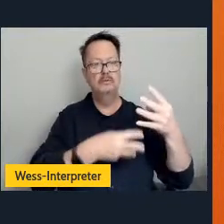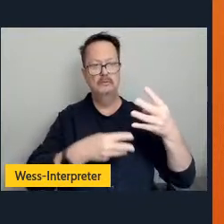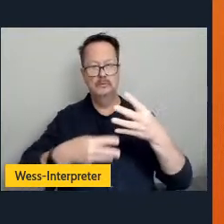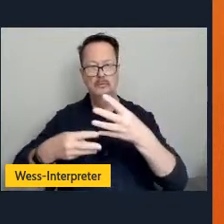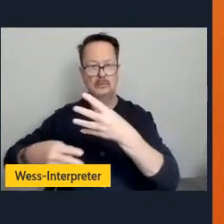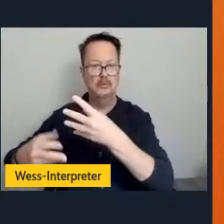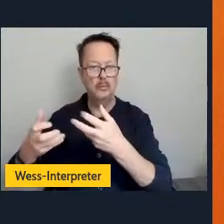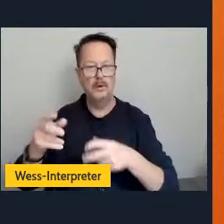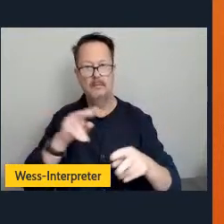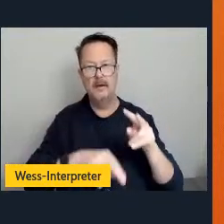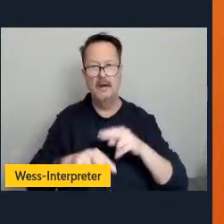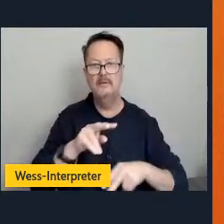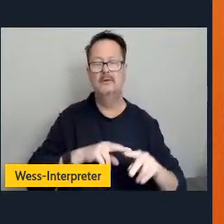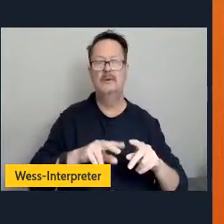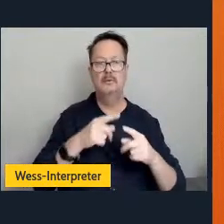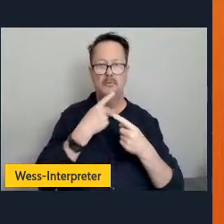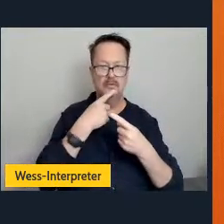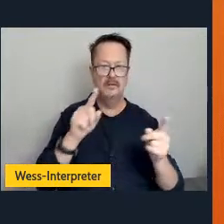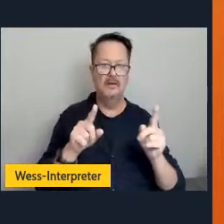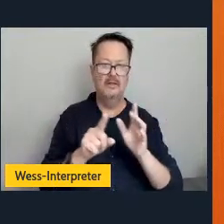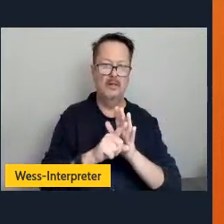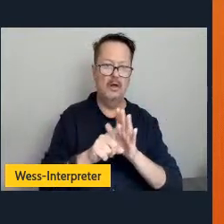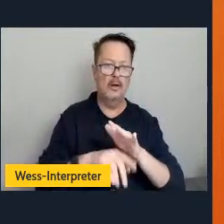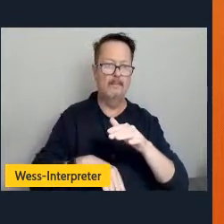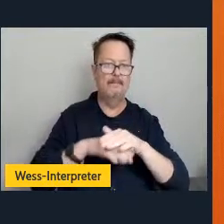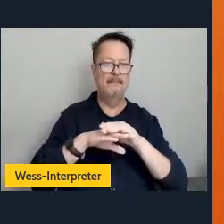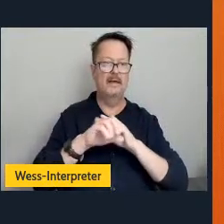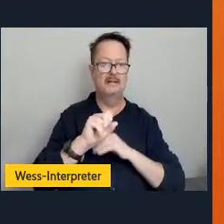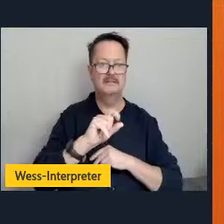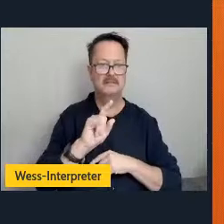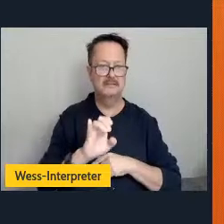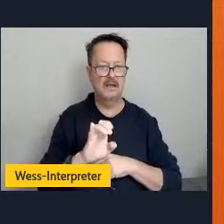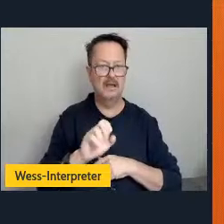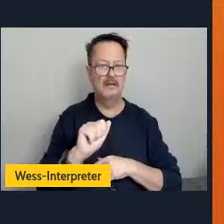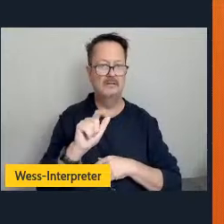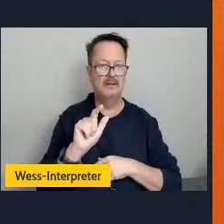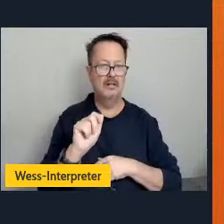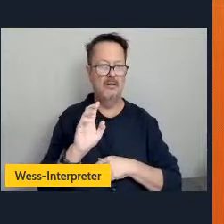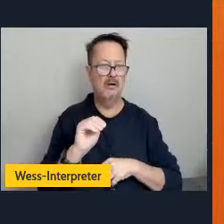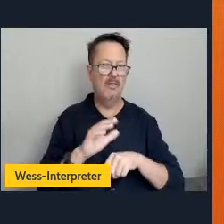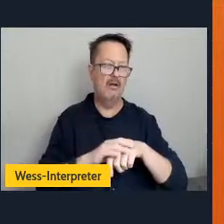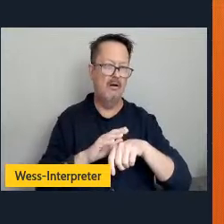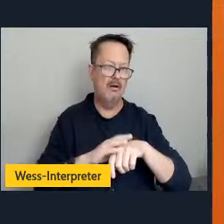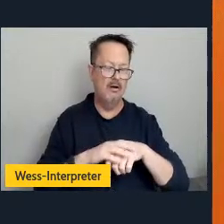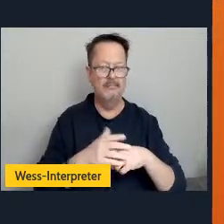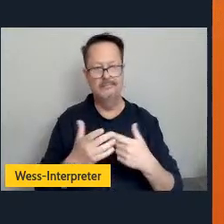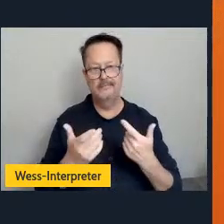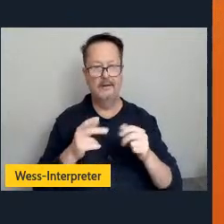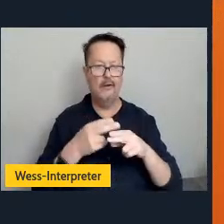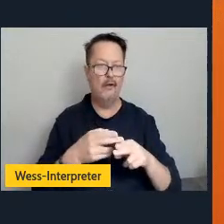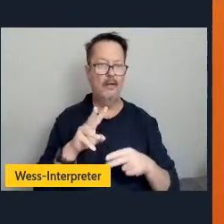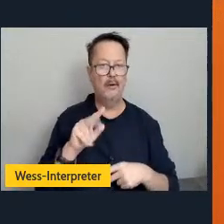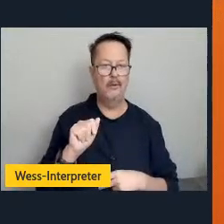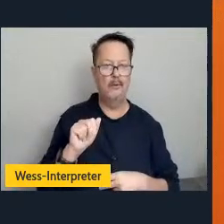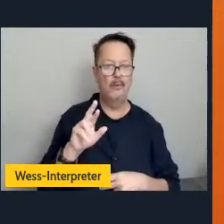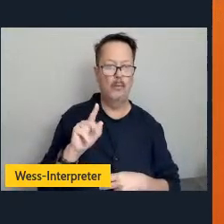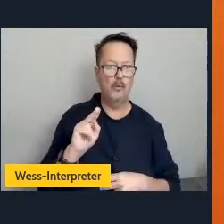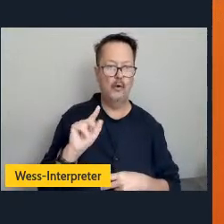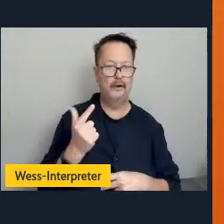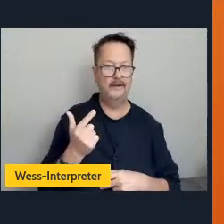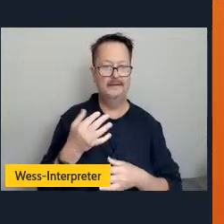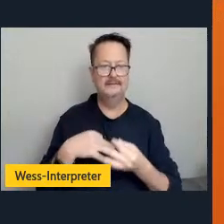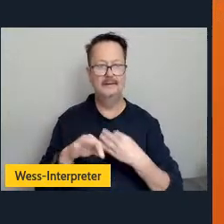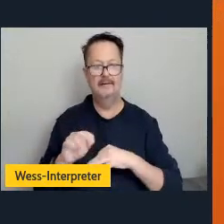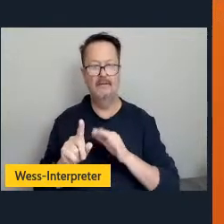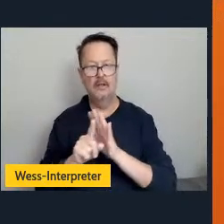you declare the alarm, max size alarm, and we can call it like warning, and whenever the